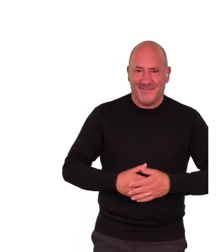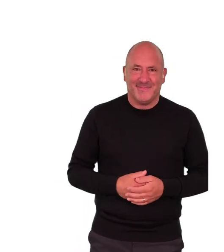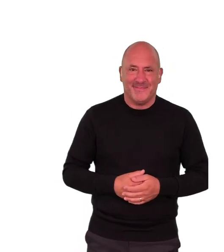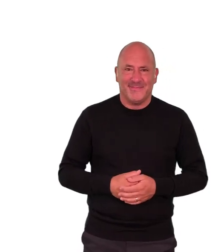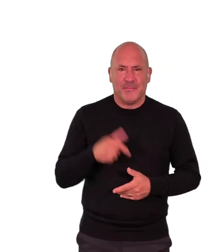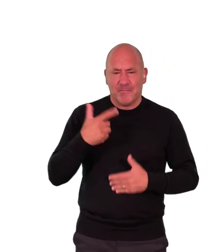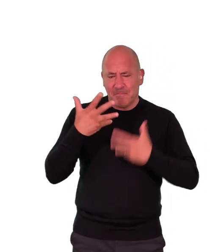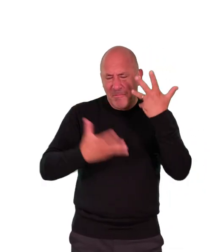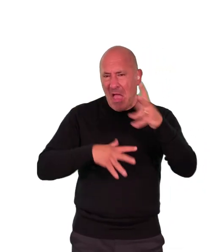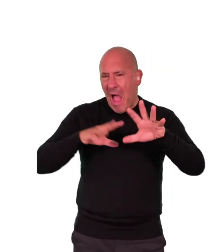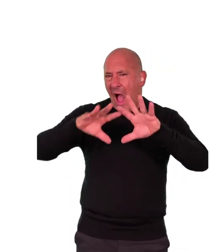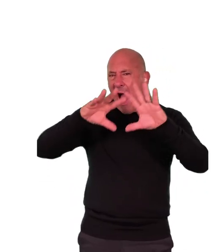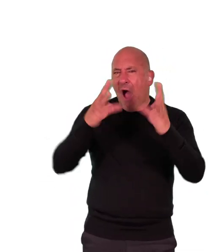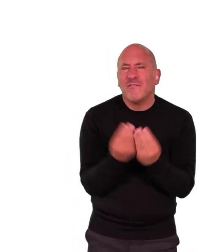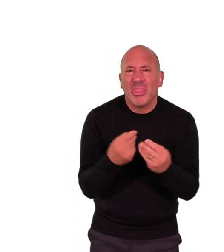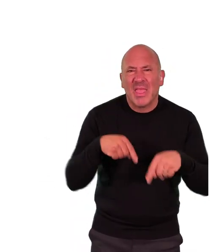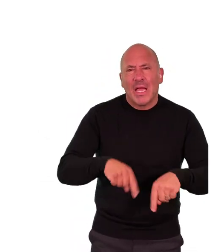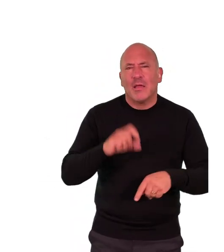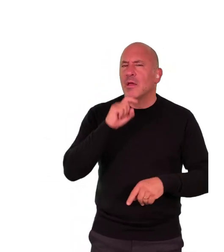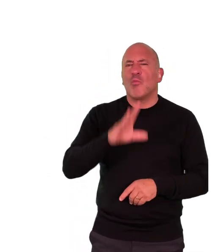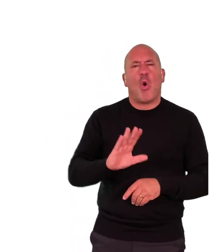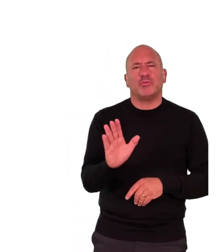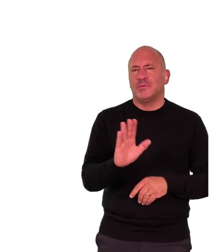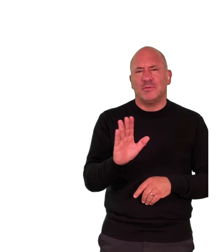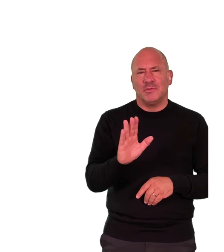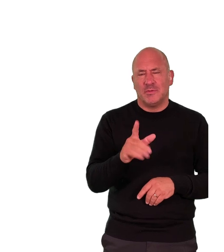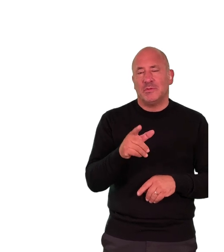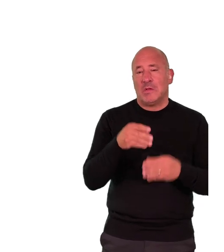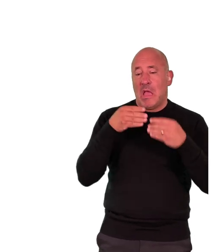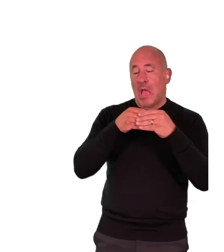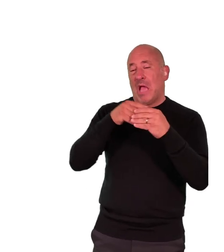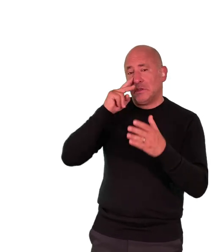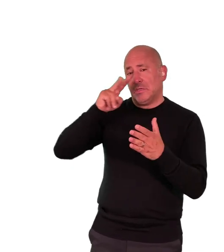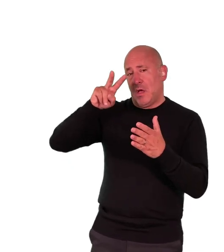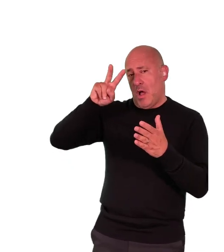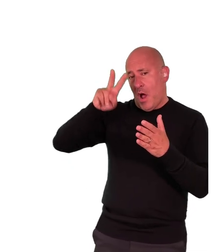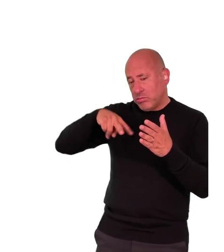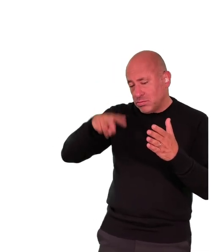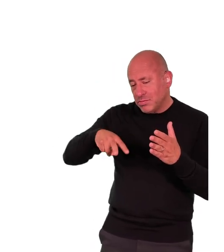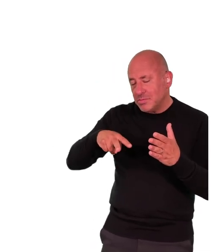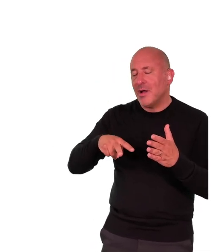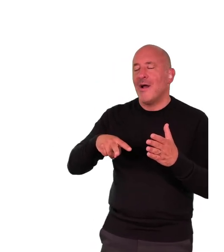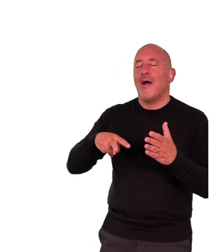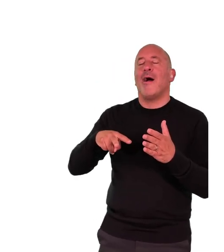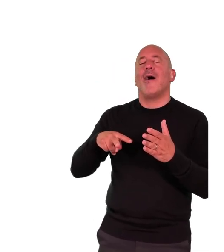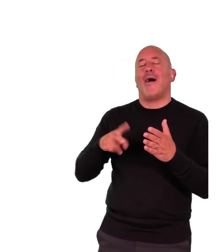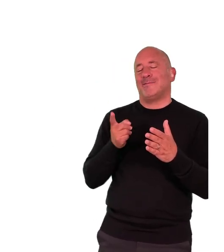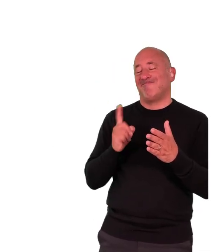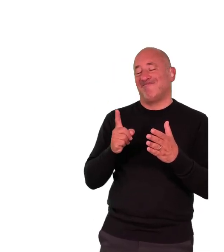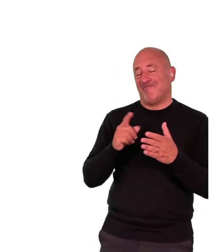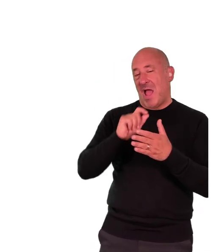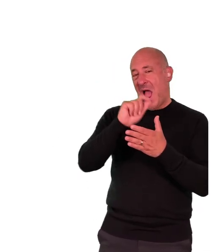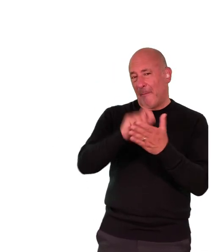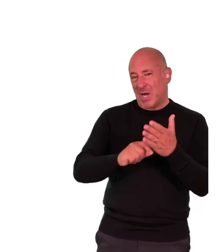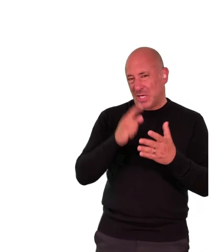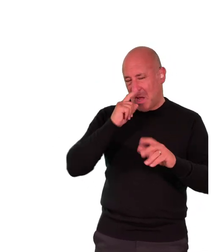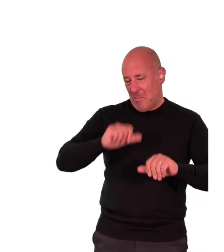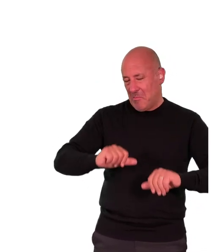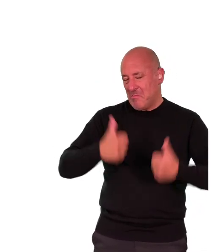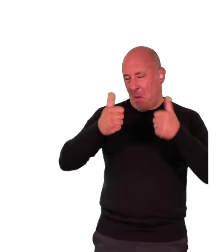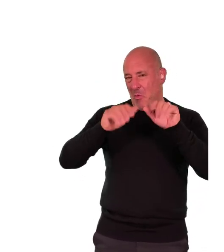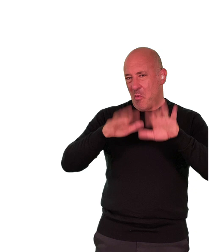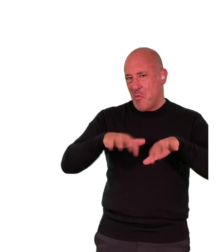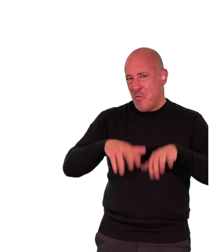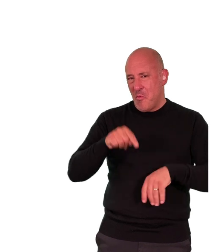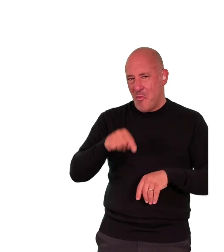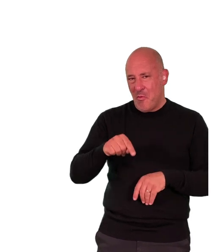going to tell you absolutely everything you need to know about DYCP. Reading the guidance is going to help you write a strong